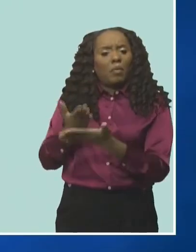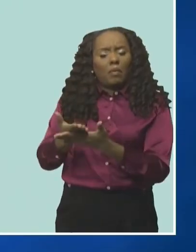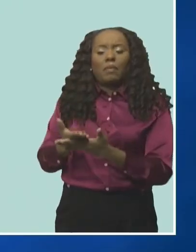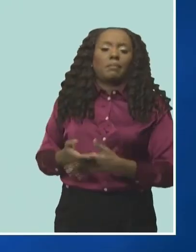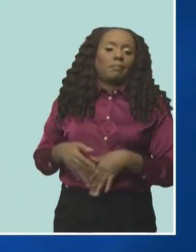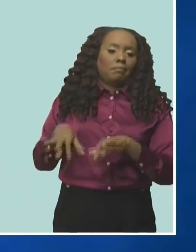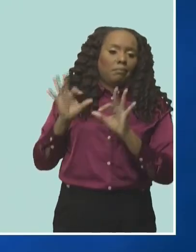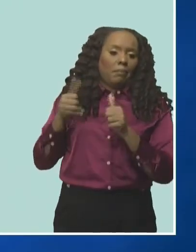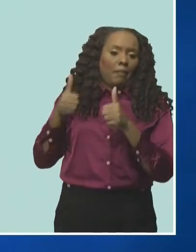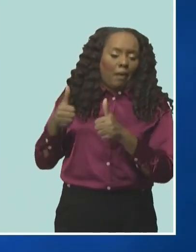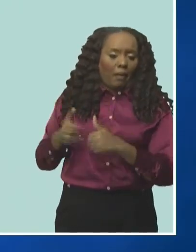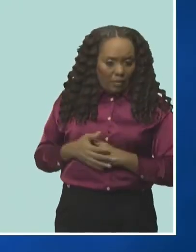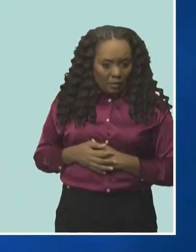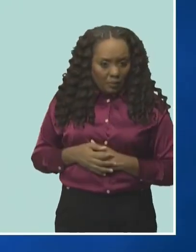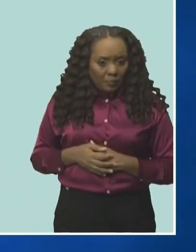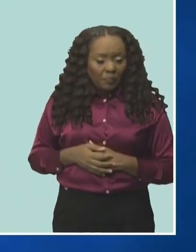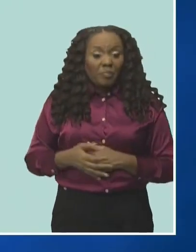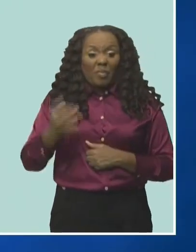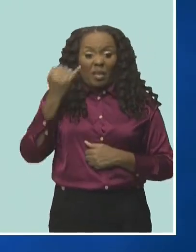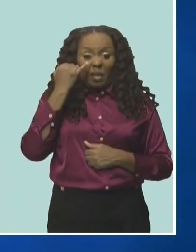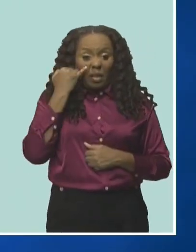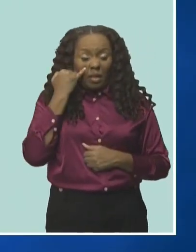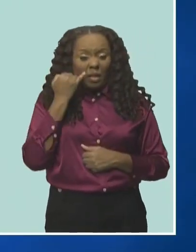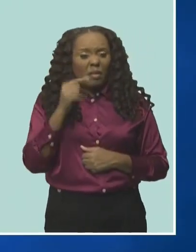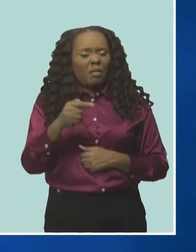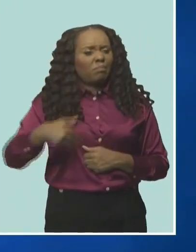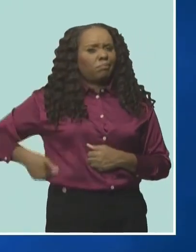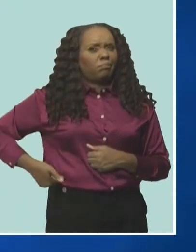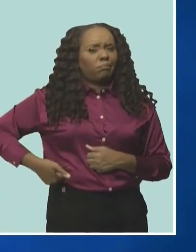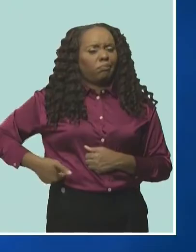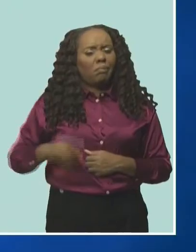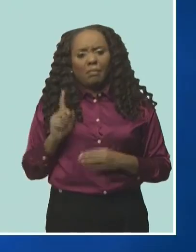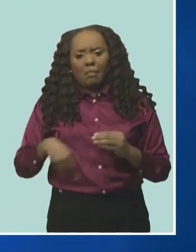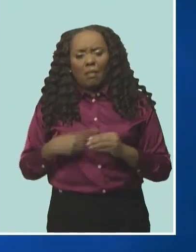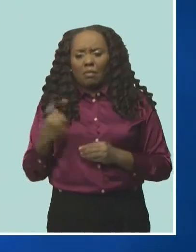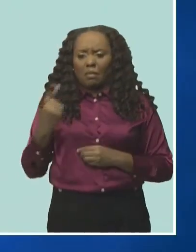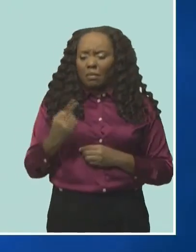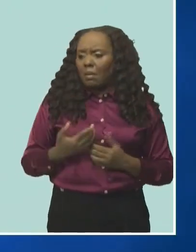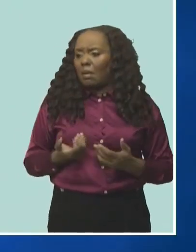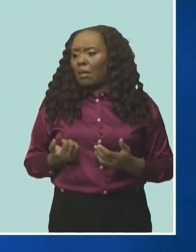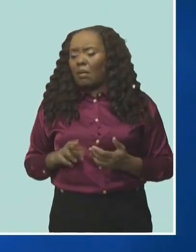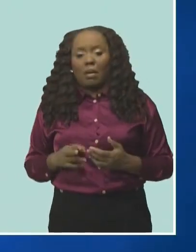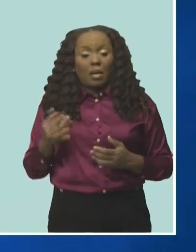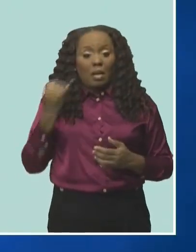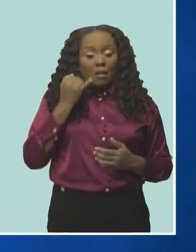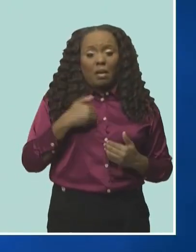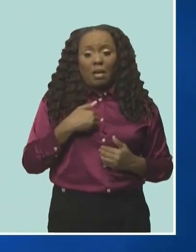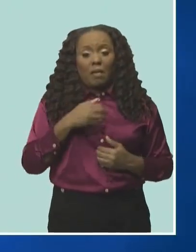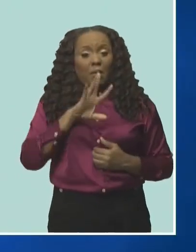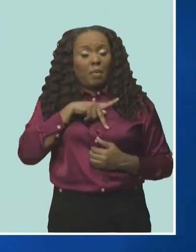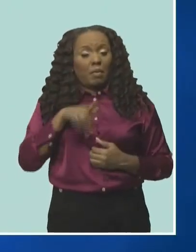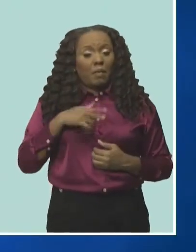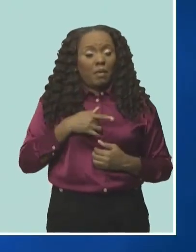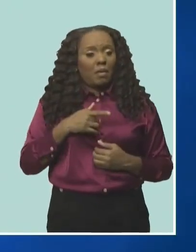protected. If you have a personal feeling about how someone looks or how they speak, that